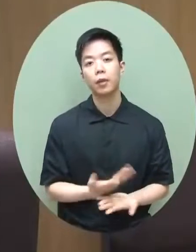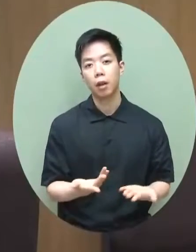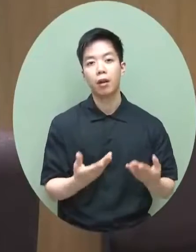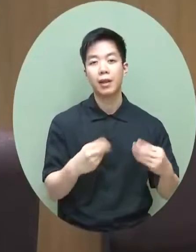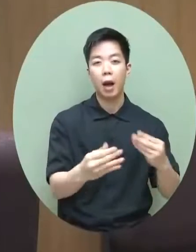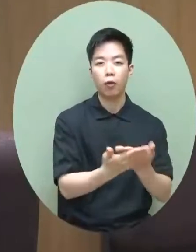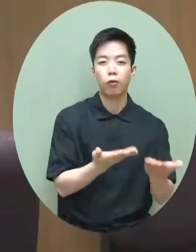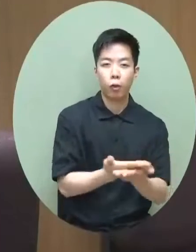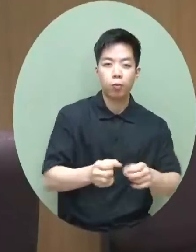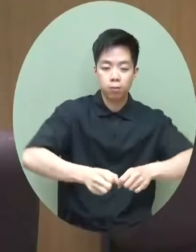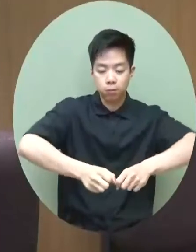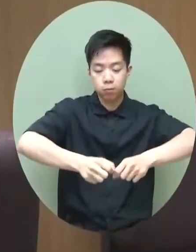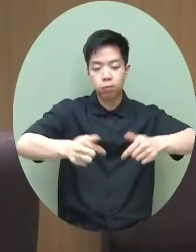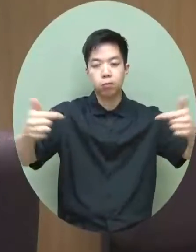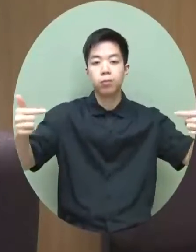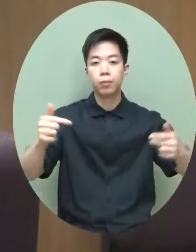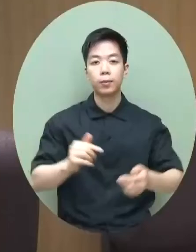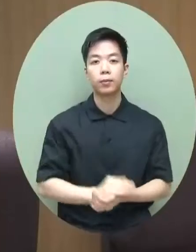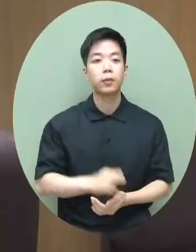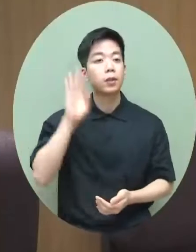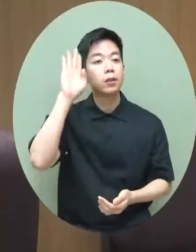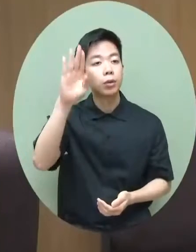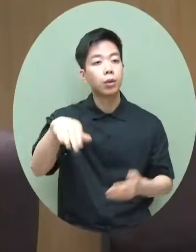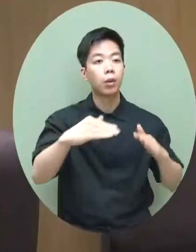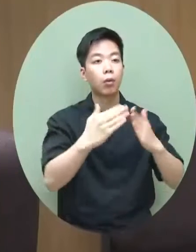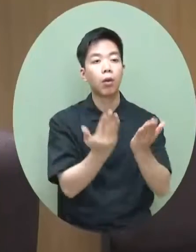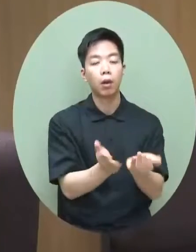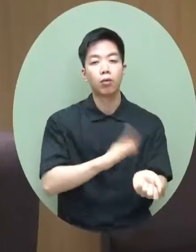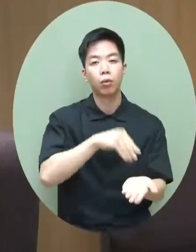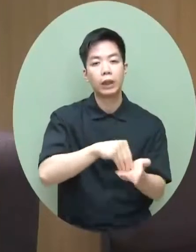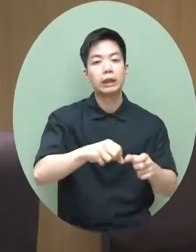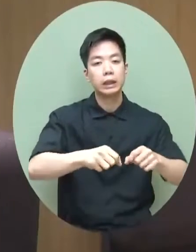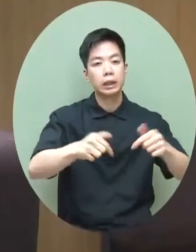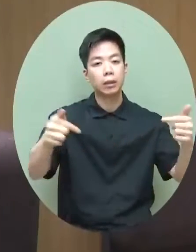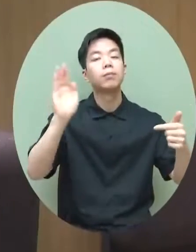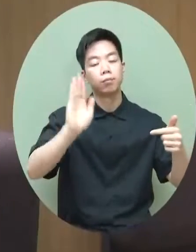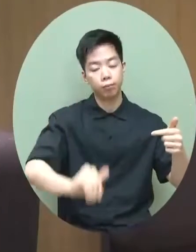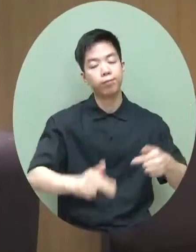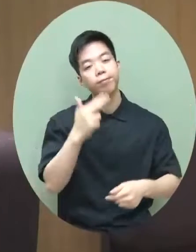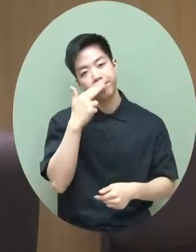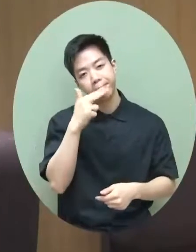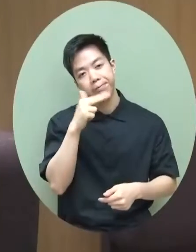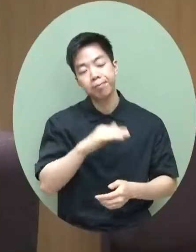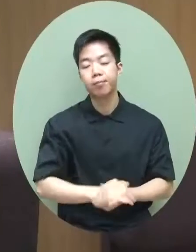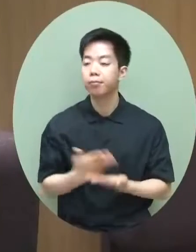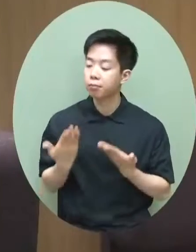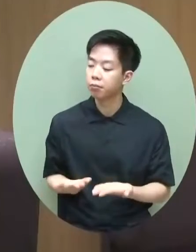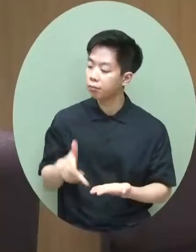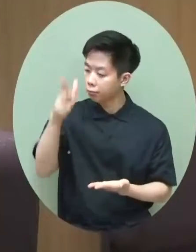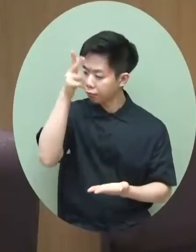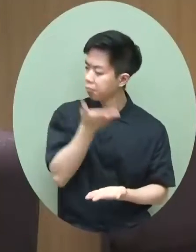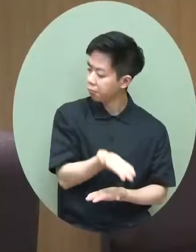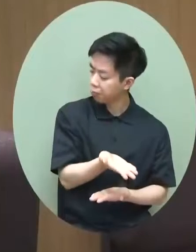was said that with classes being resumed, you expect to see more and more cases. And in terms of